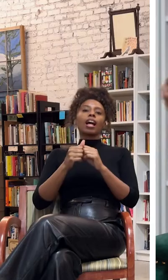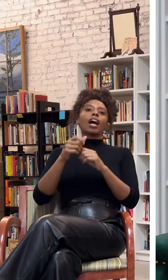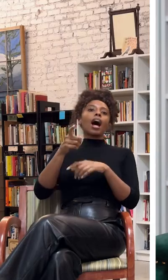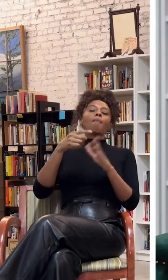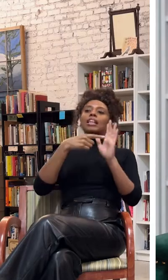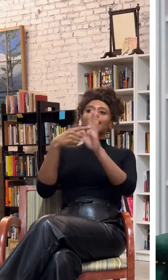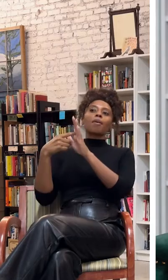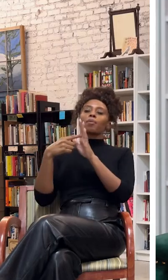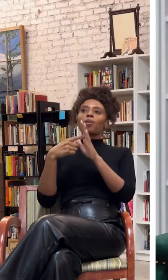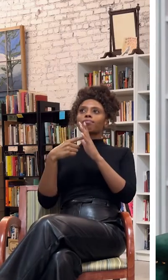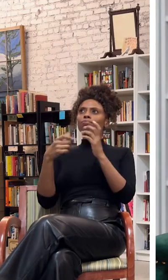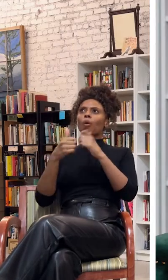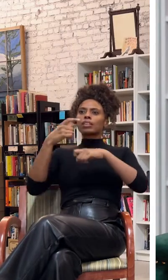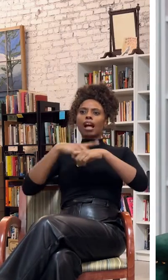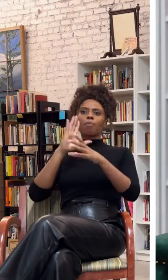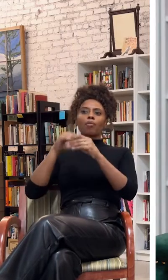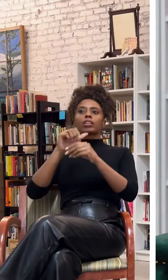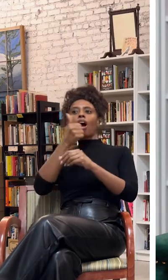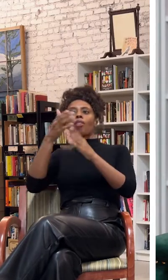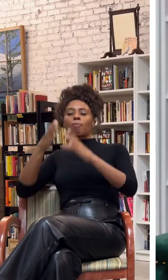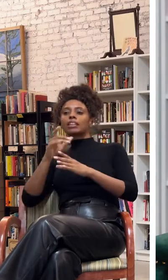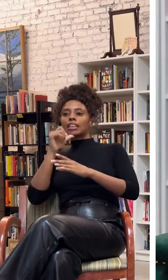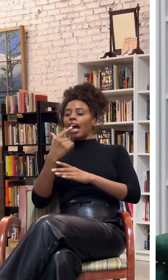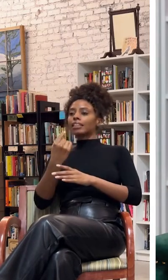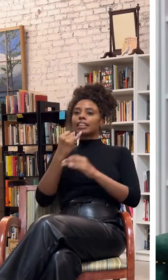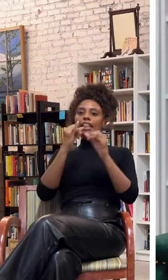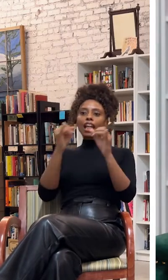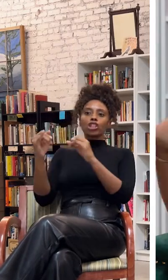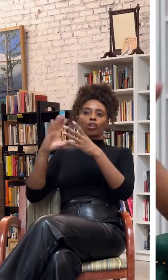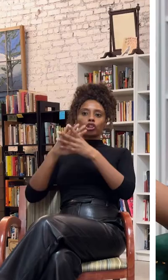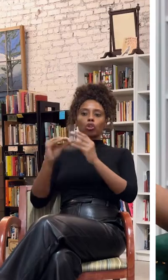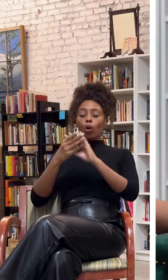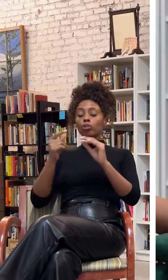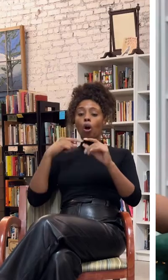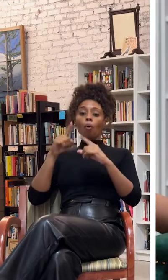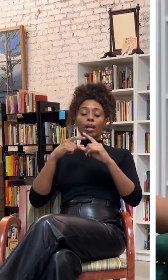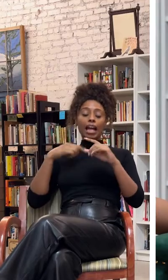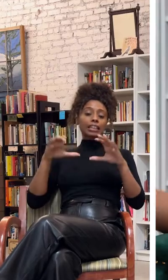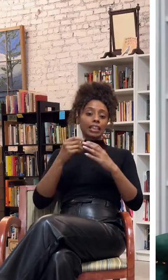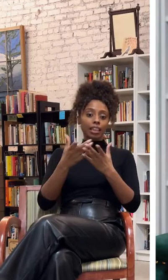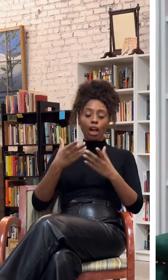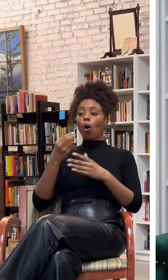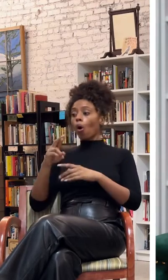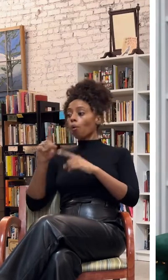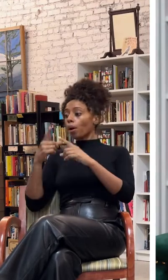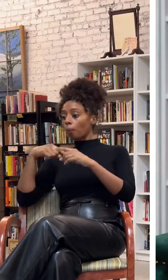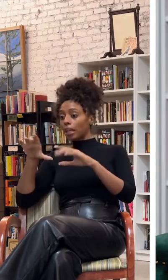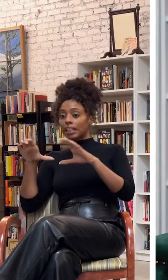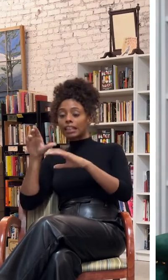It wasn't just a solo story, or this thing happened to me, or I did this thing. It was, when I did this thing with so-and-so, or when we did this